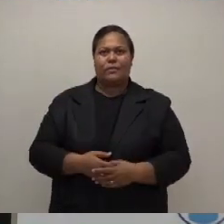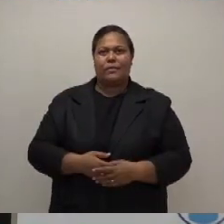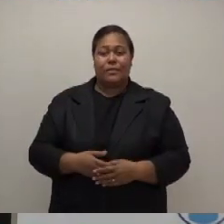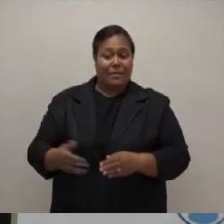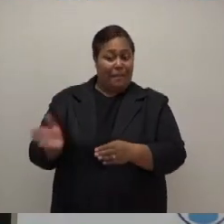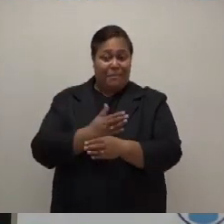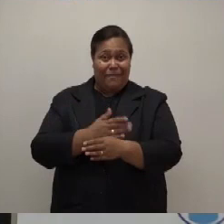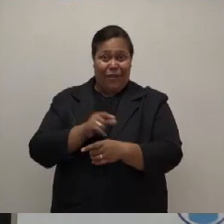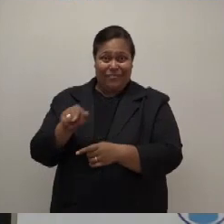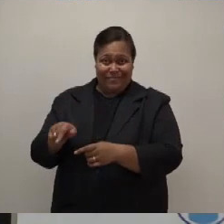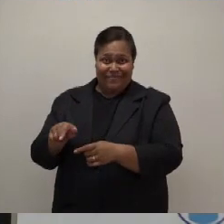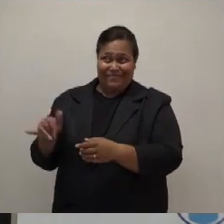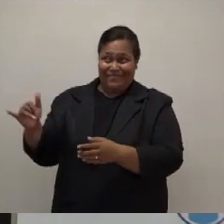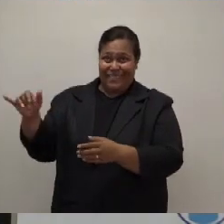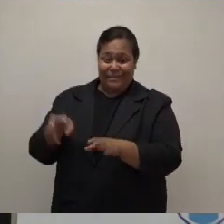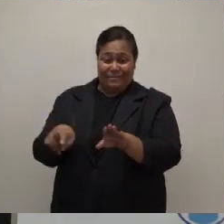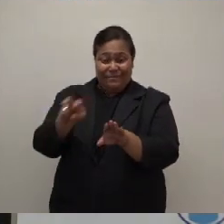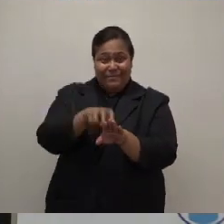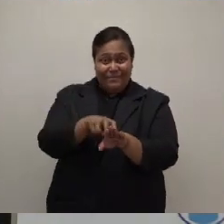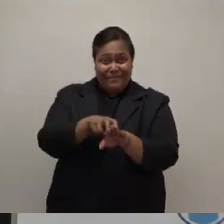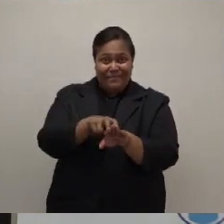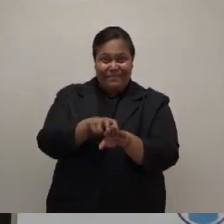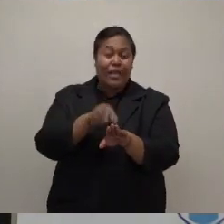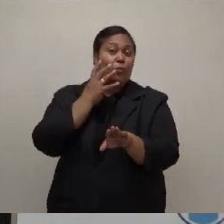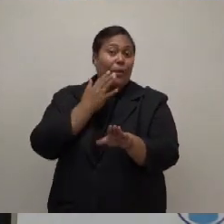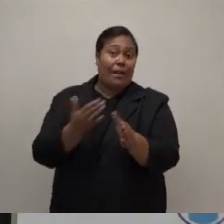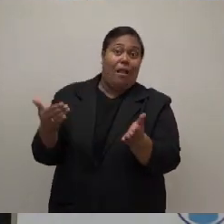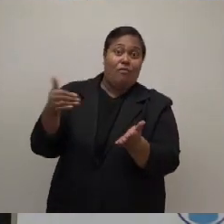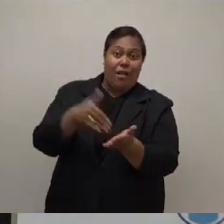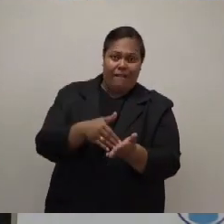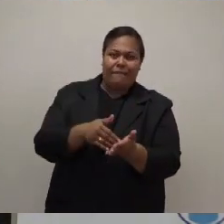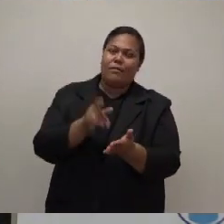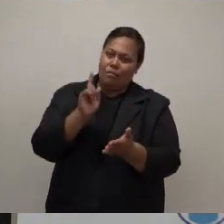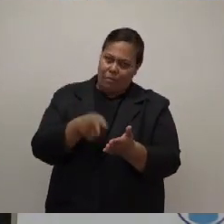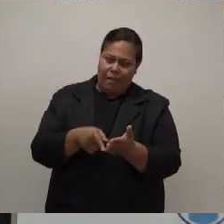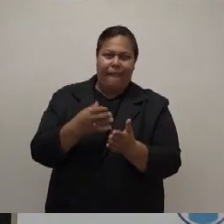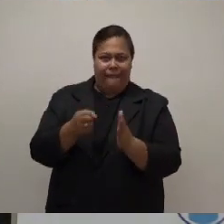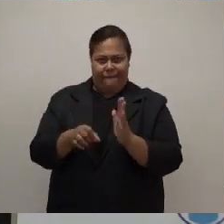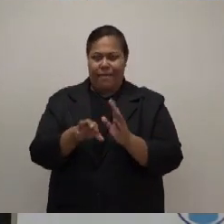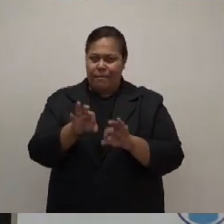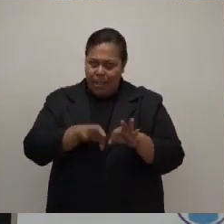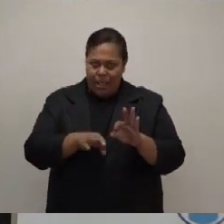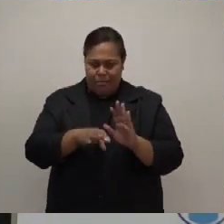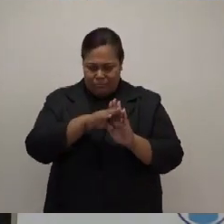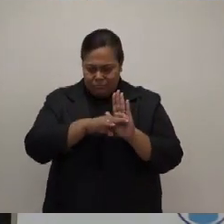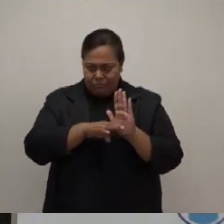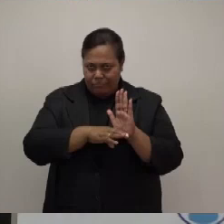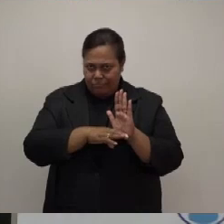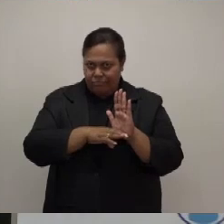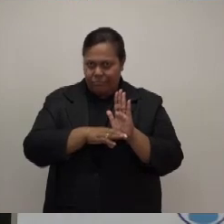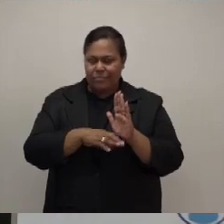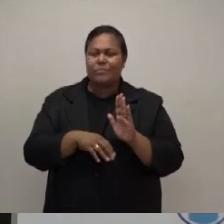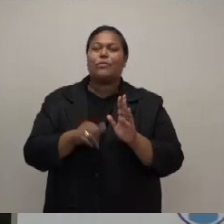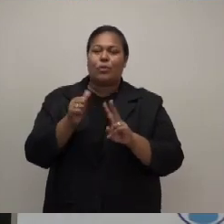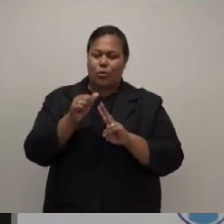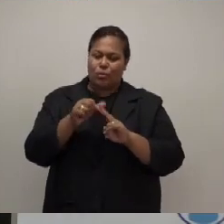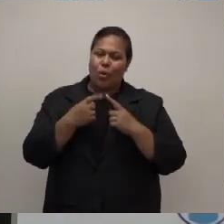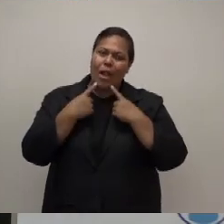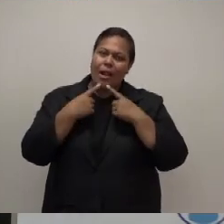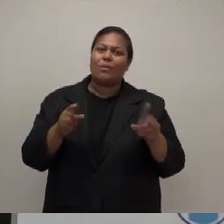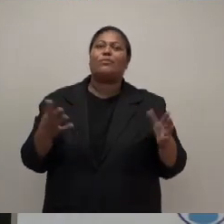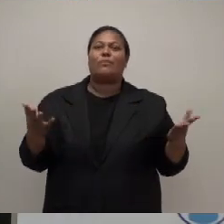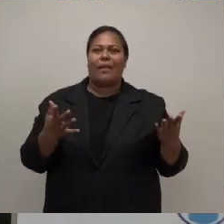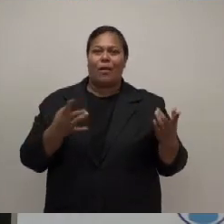flight, and after landing to minimize any risks. That will also be published on the Fijian government's website.